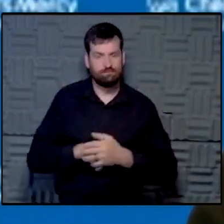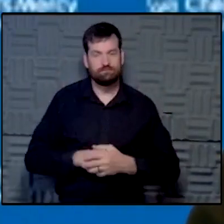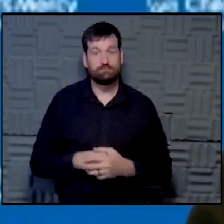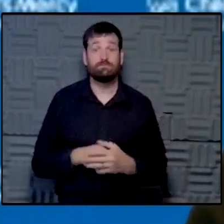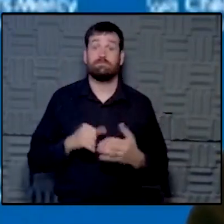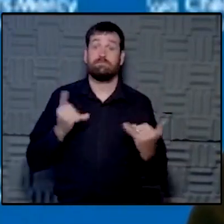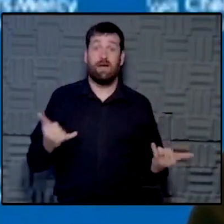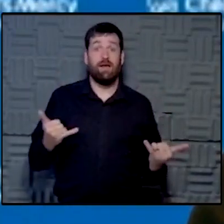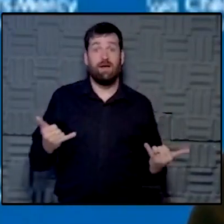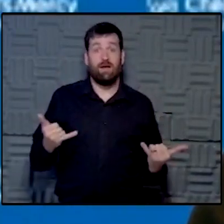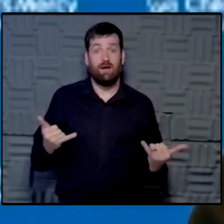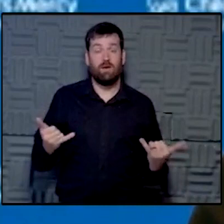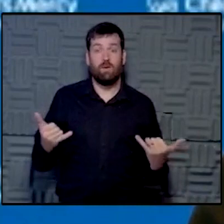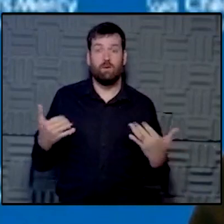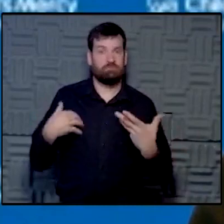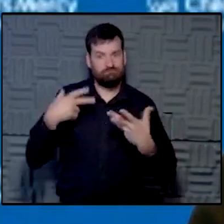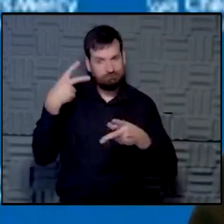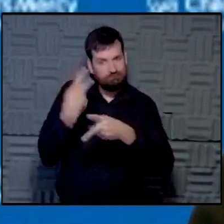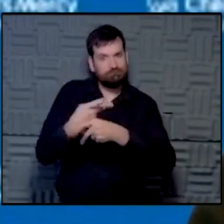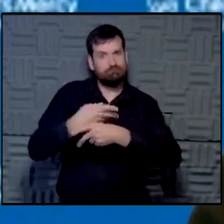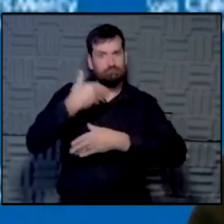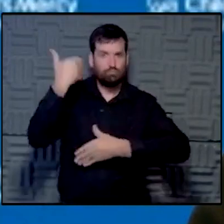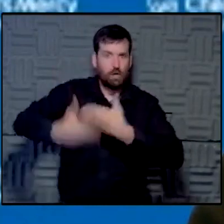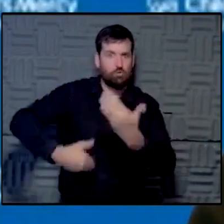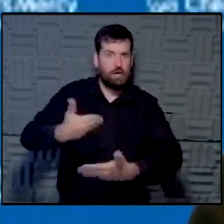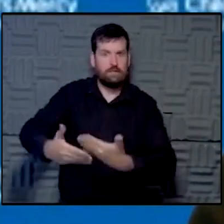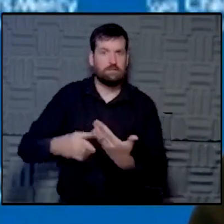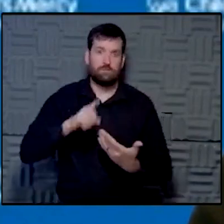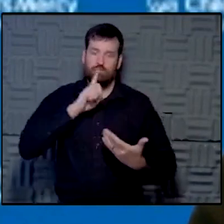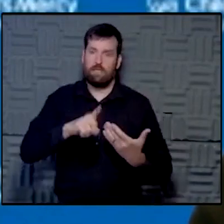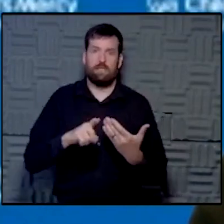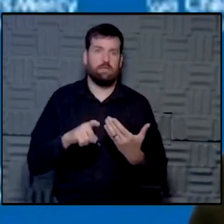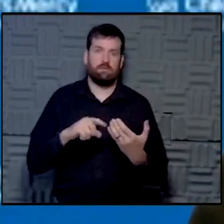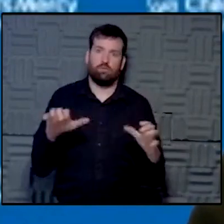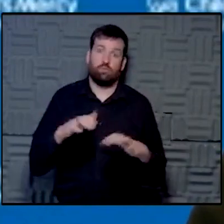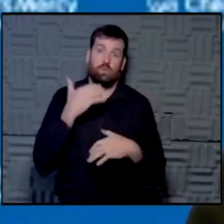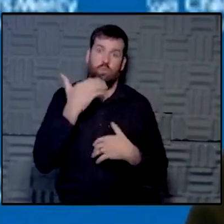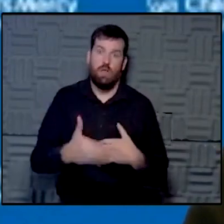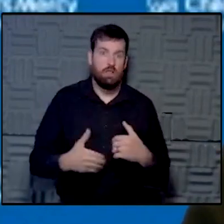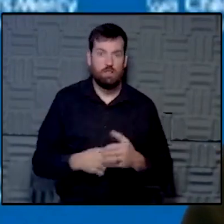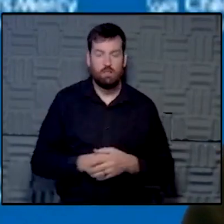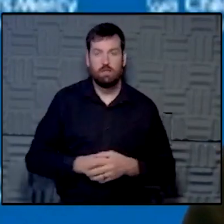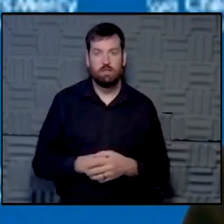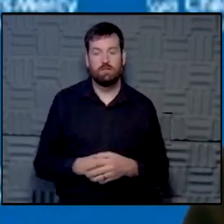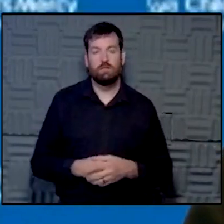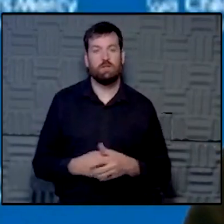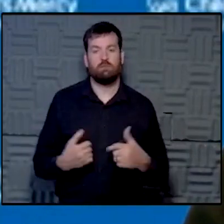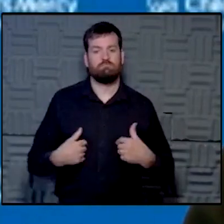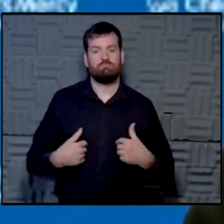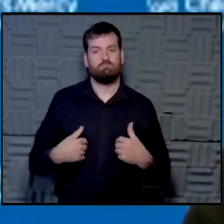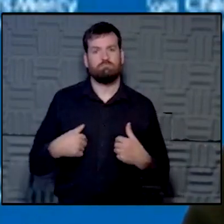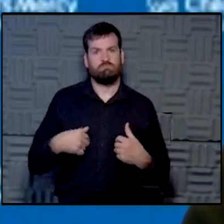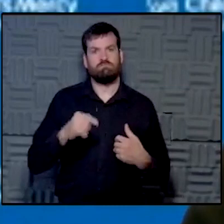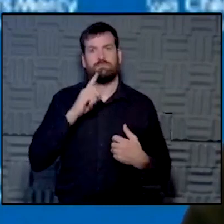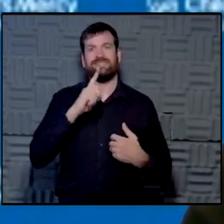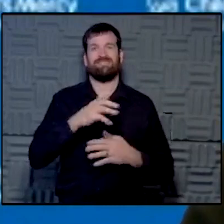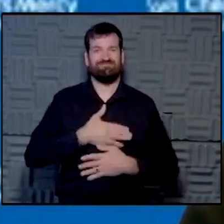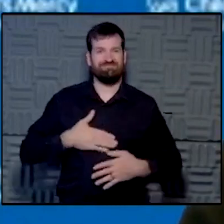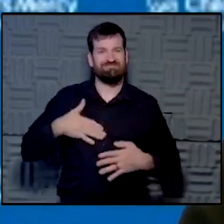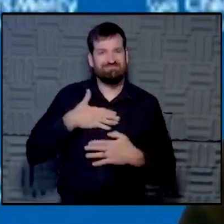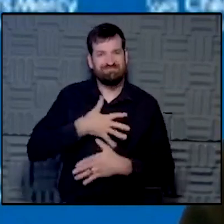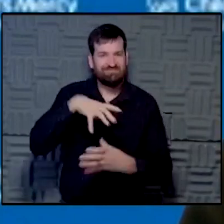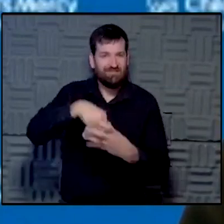now they have maintained that speed and they are really doing everything really well. I'm really enjoying being part of